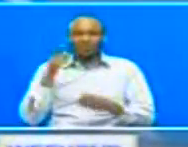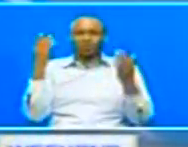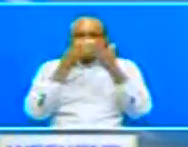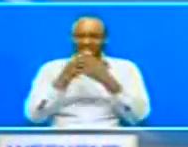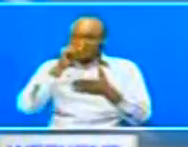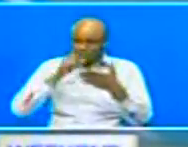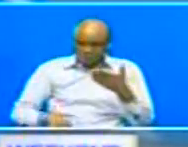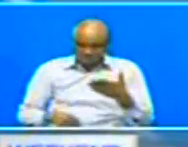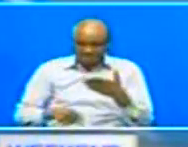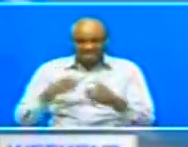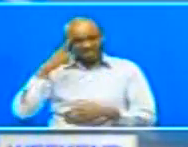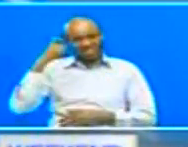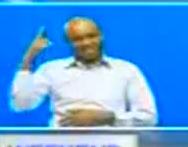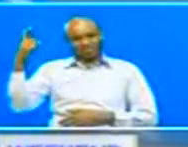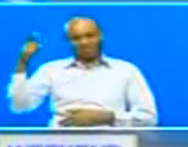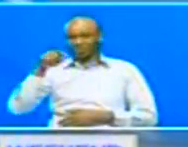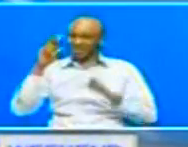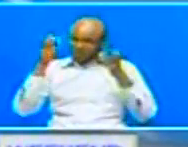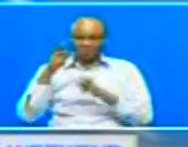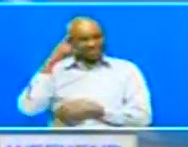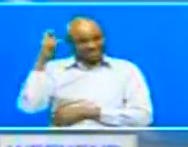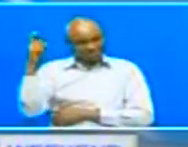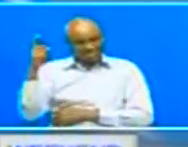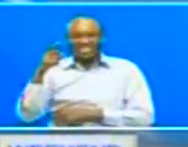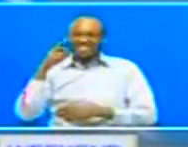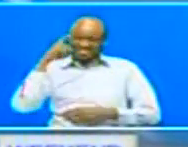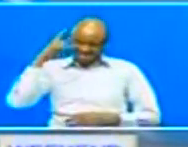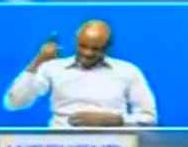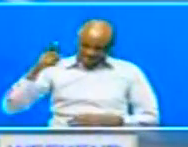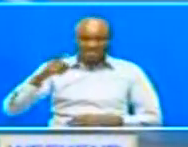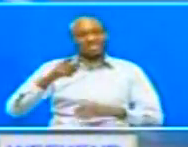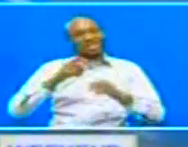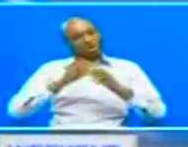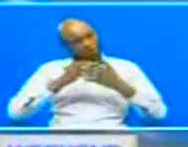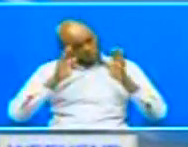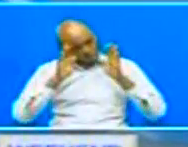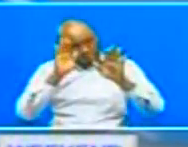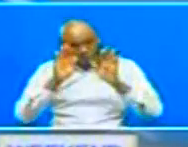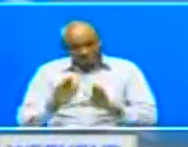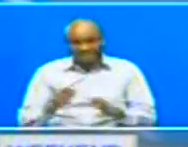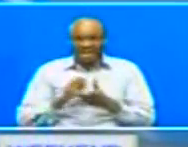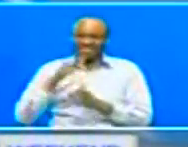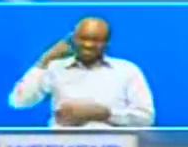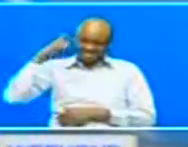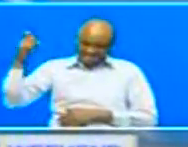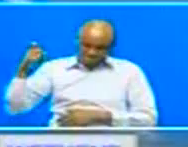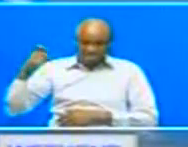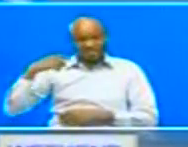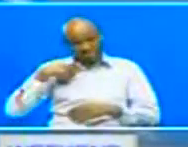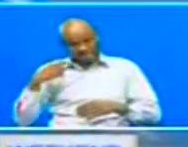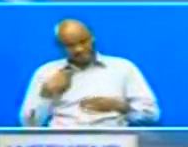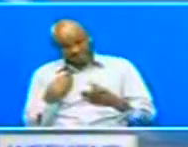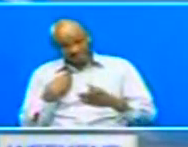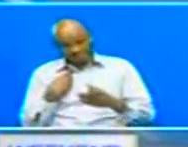all about dreams. Dreams that are valid and dreams that, well, should never get